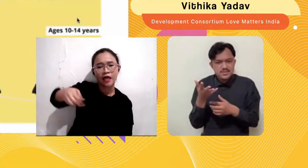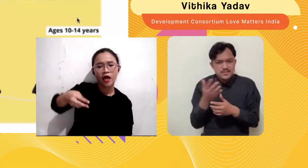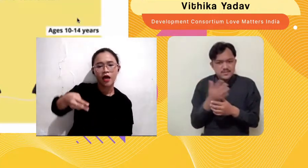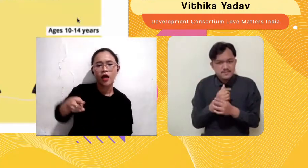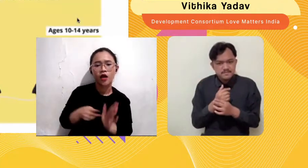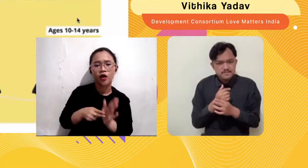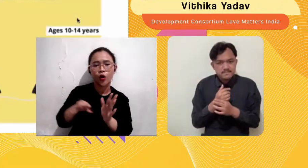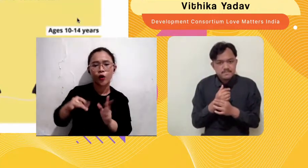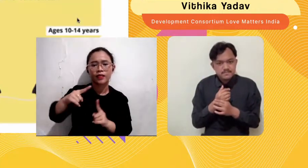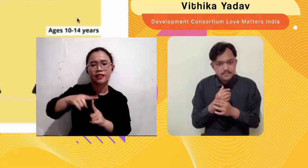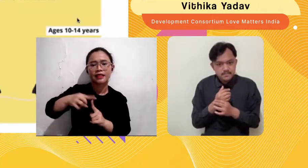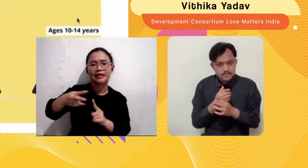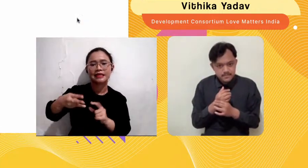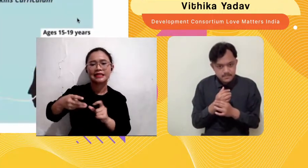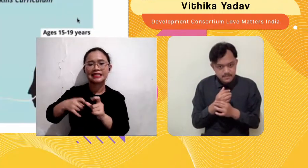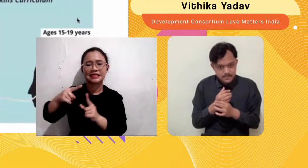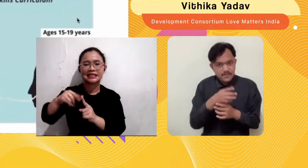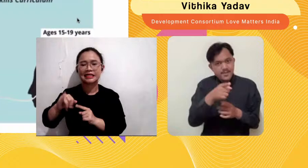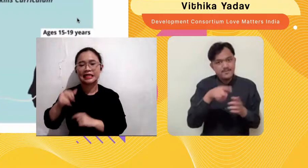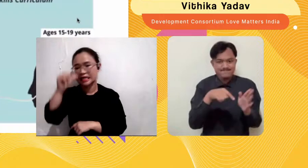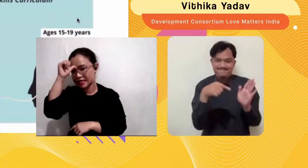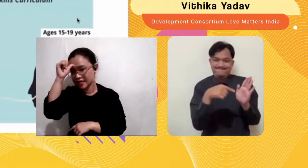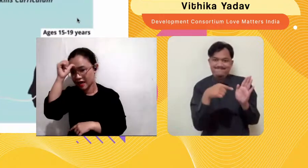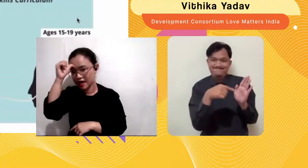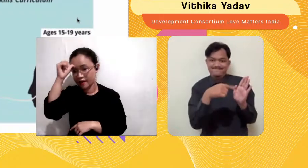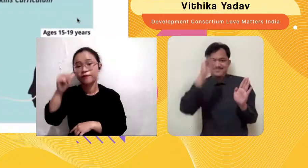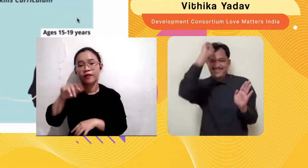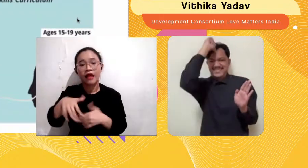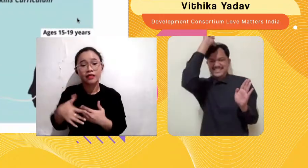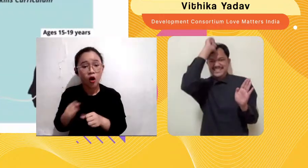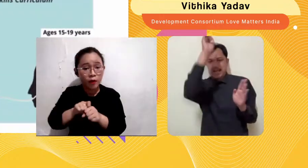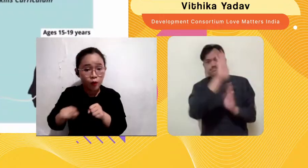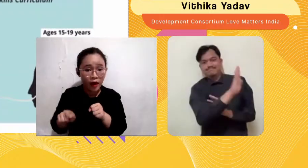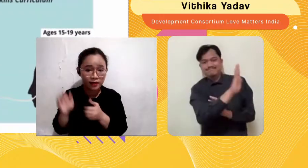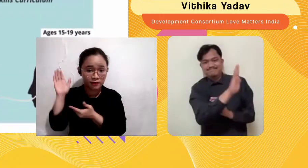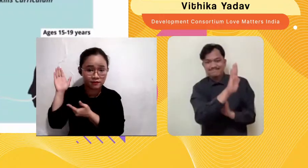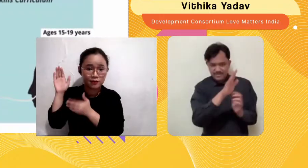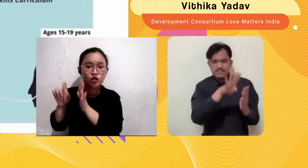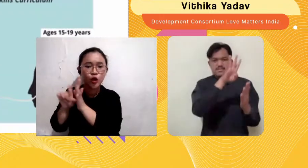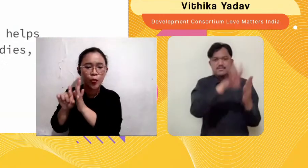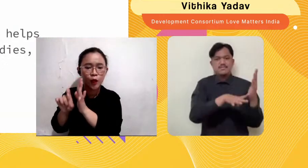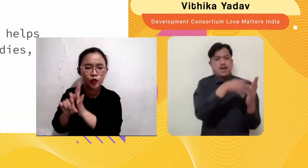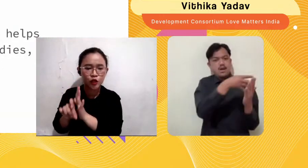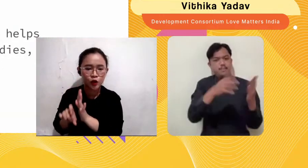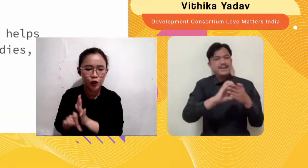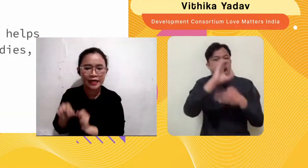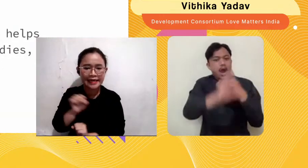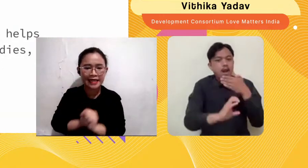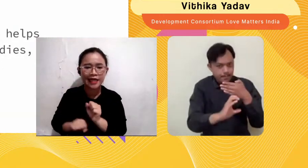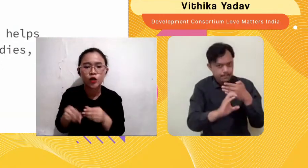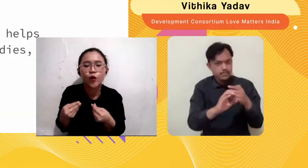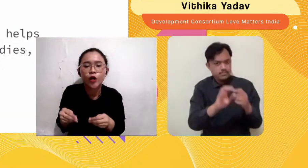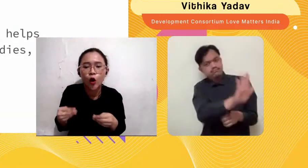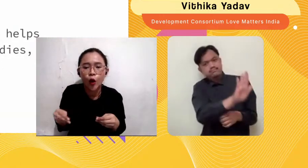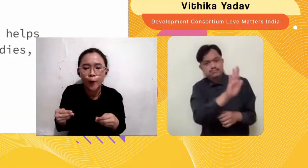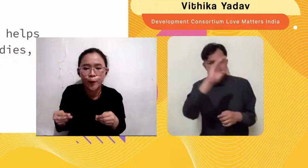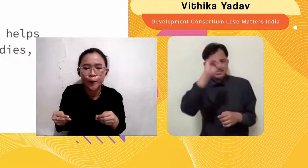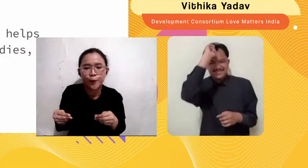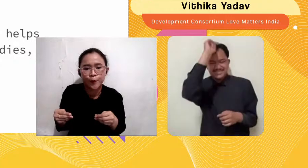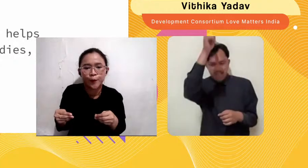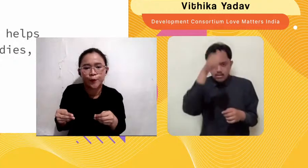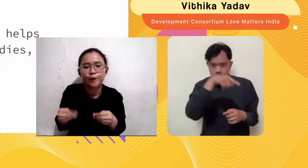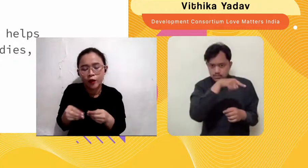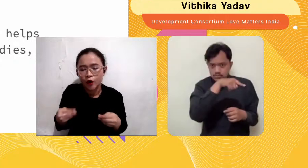It's a curriculum that's doing extremely well, and we are hoping that the curriculum will be adapted for use in the other states as